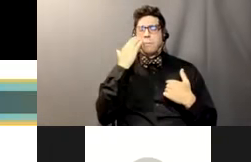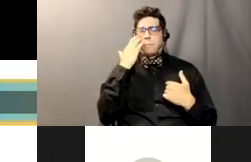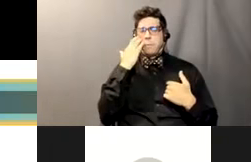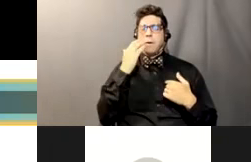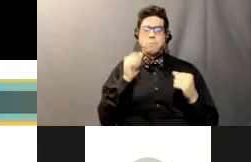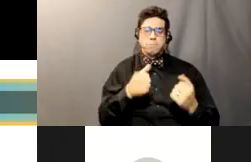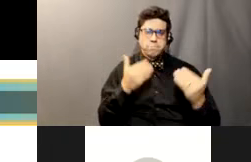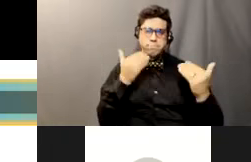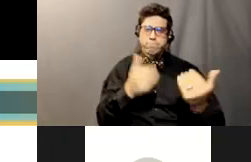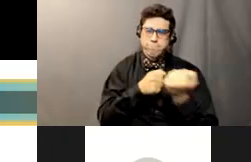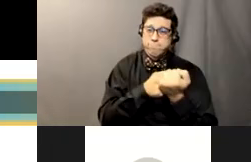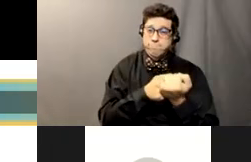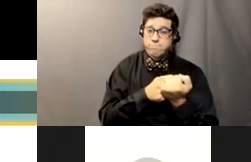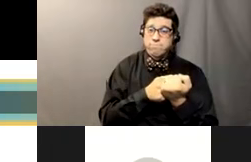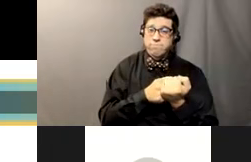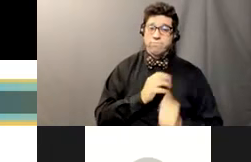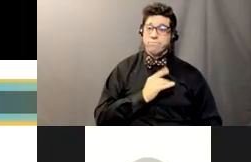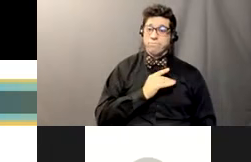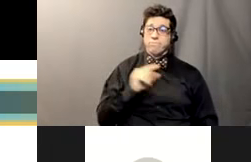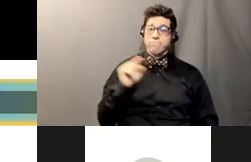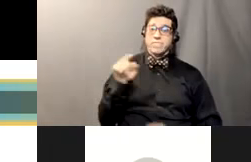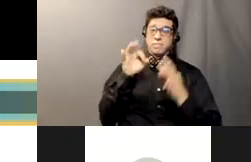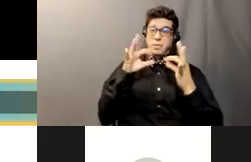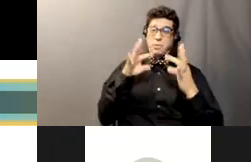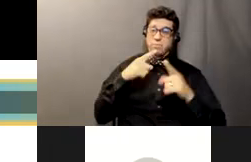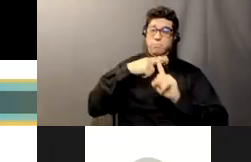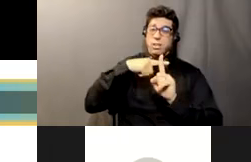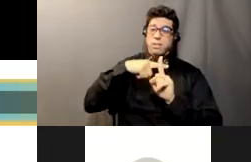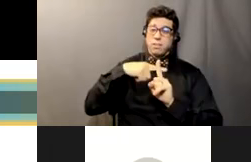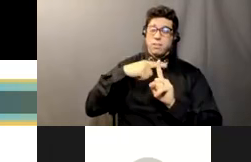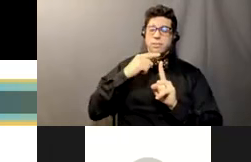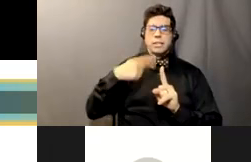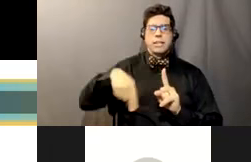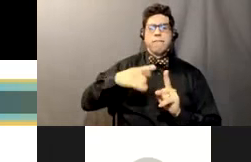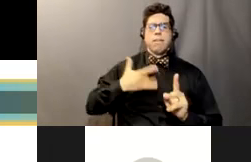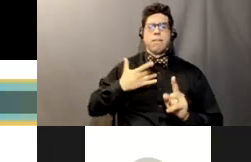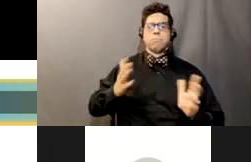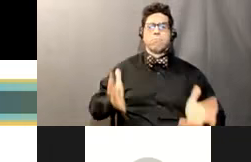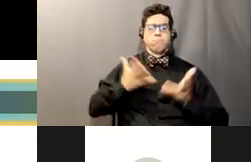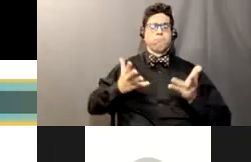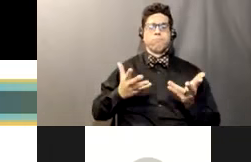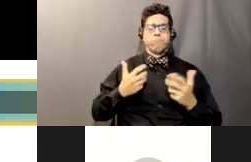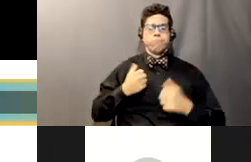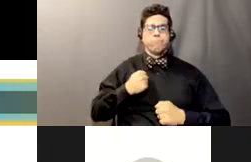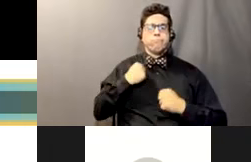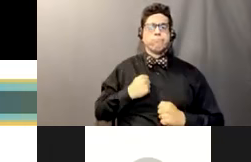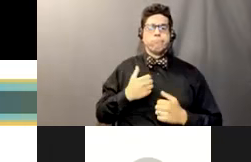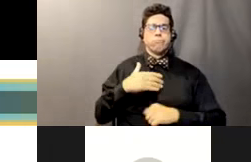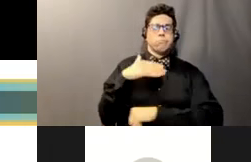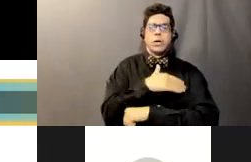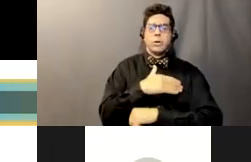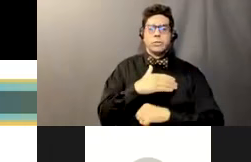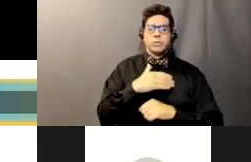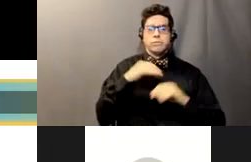these students and providing some feedback, but most importantly, very encouraged by the fact that they seem to be learning